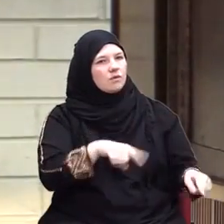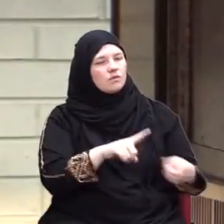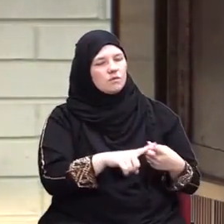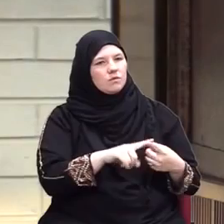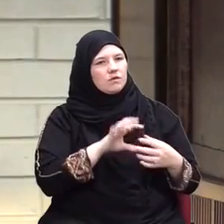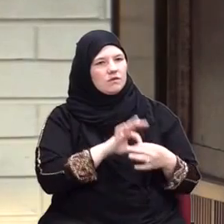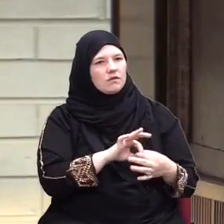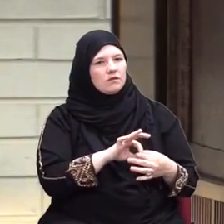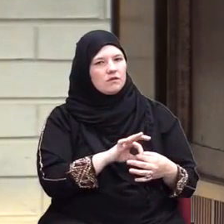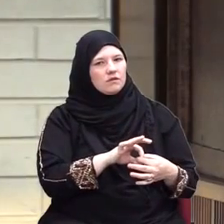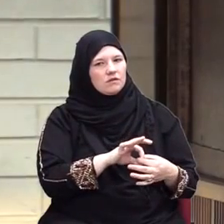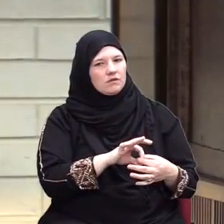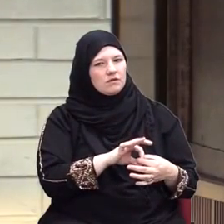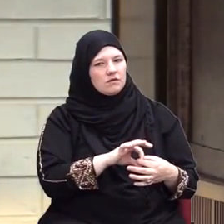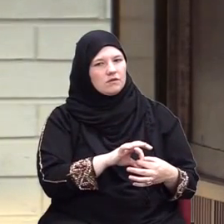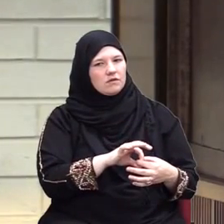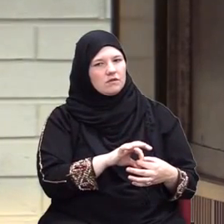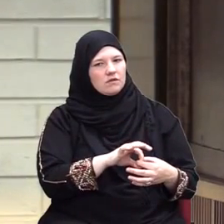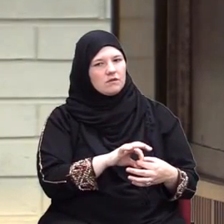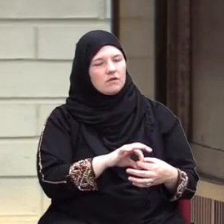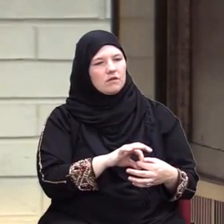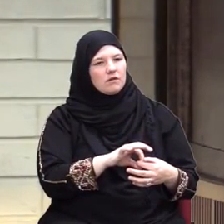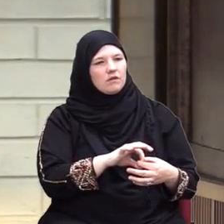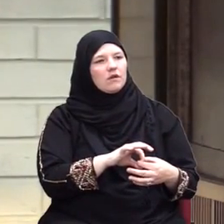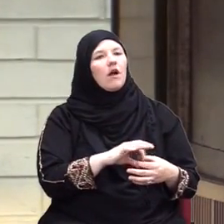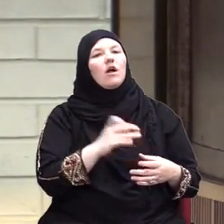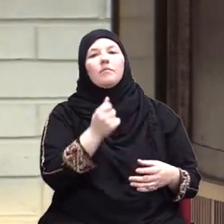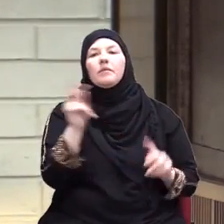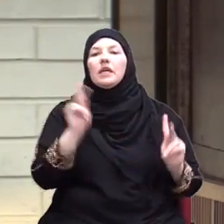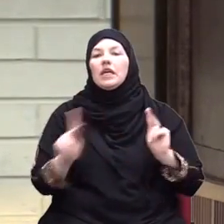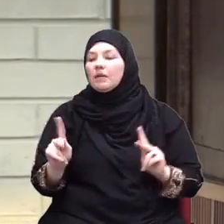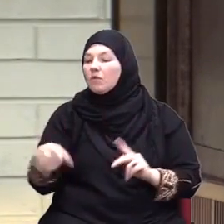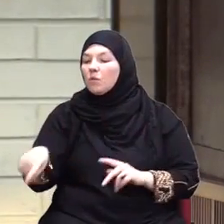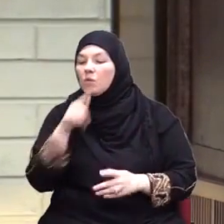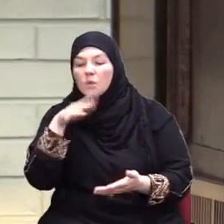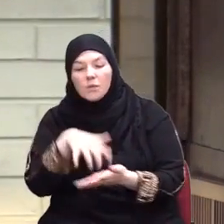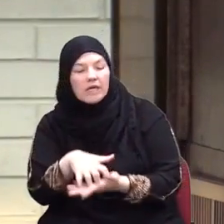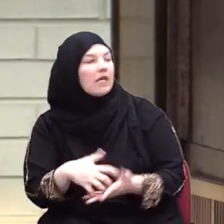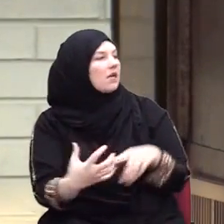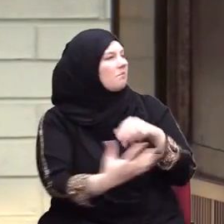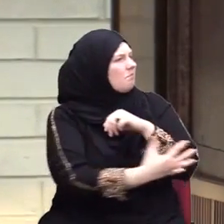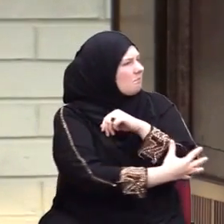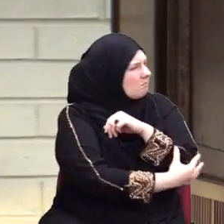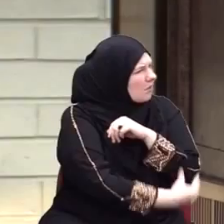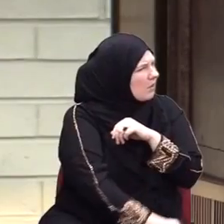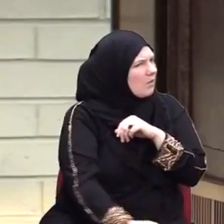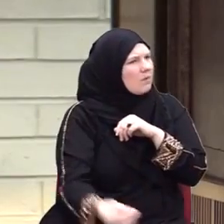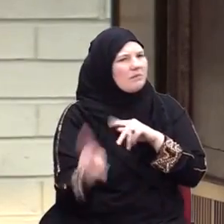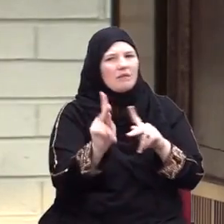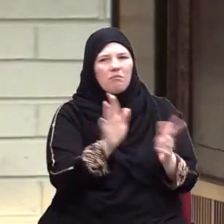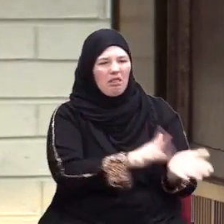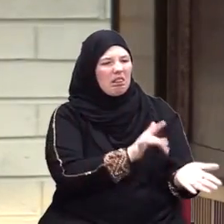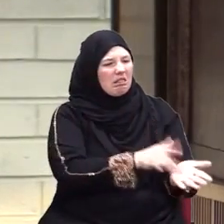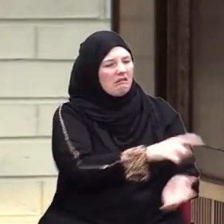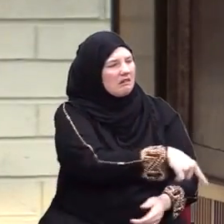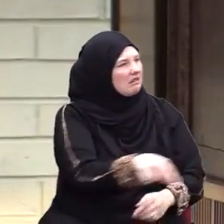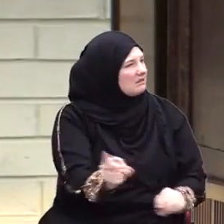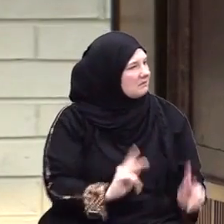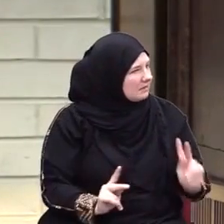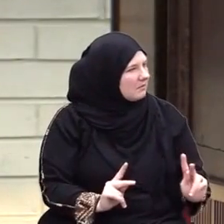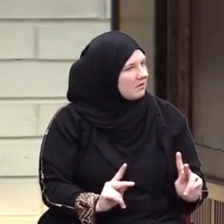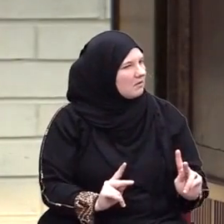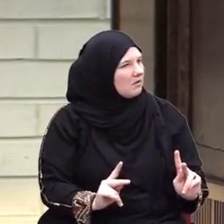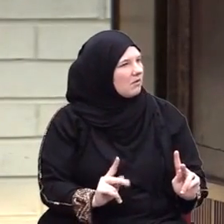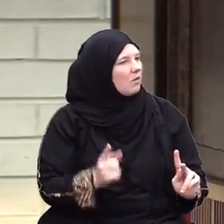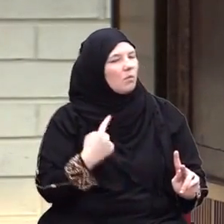connect. The underprivileged, the weak, the exploited are people